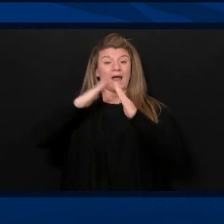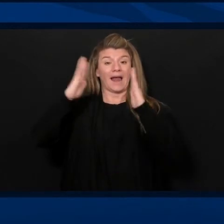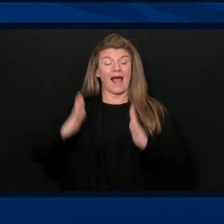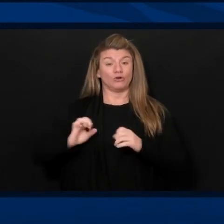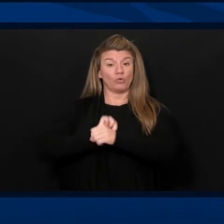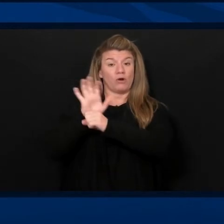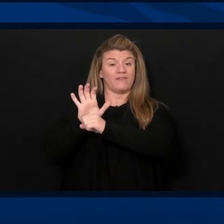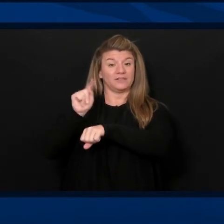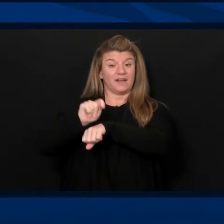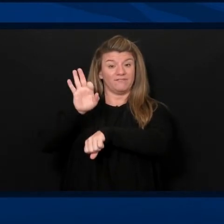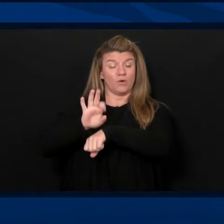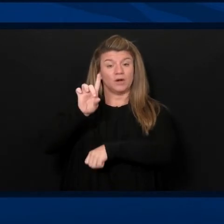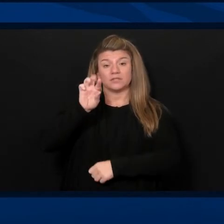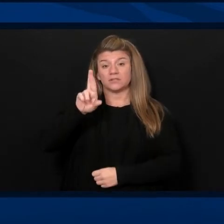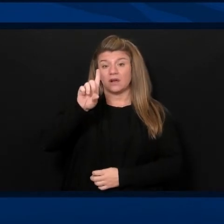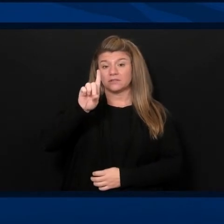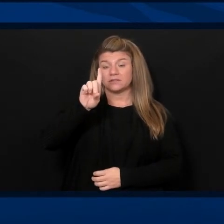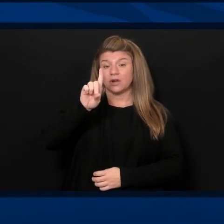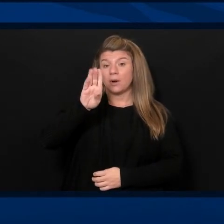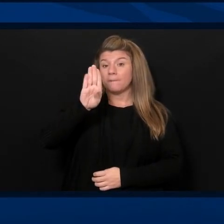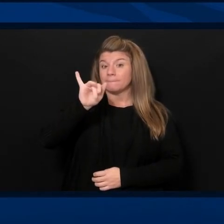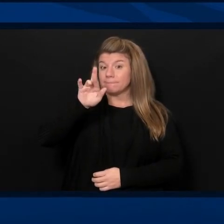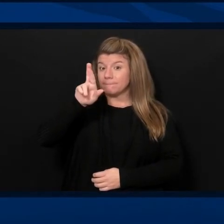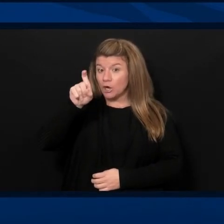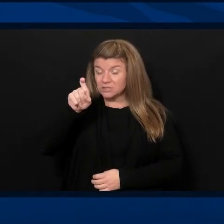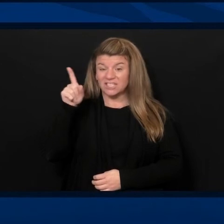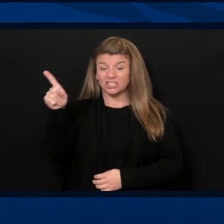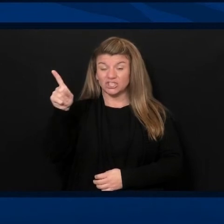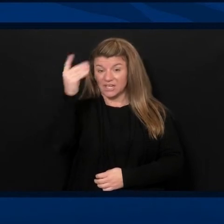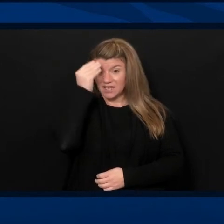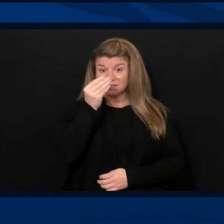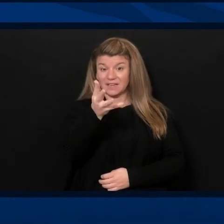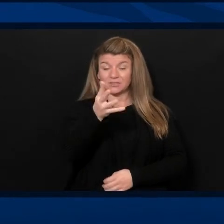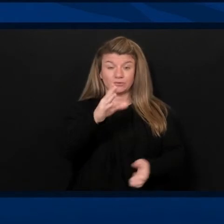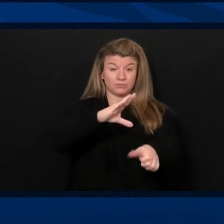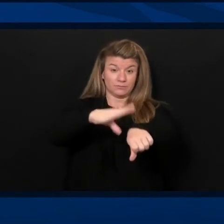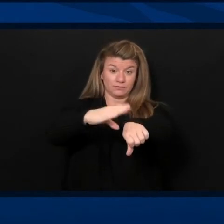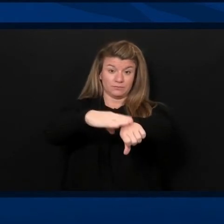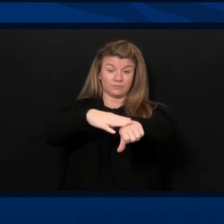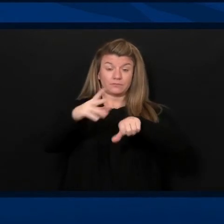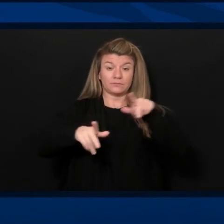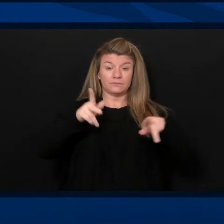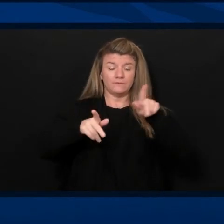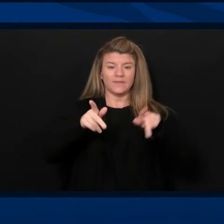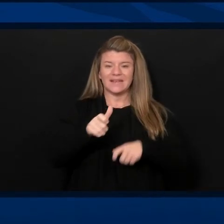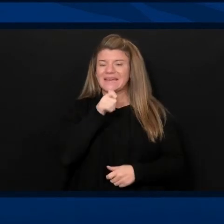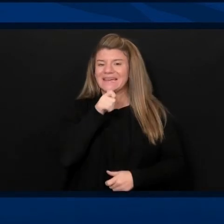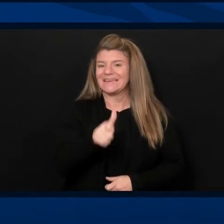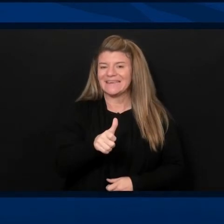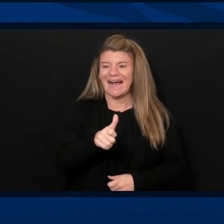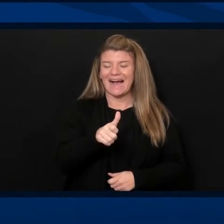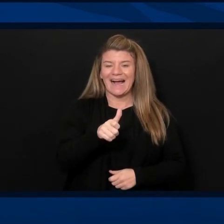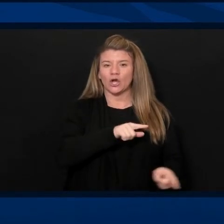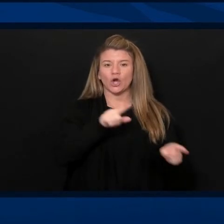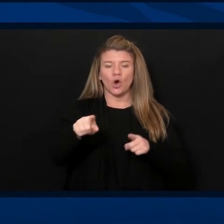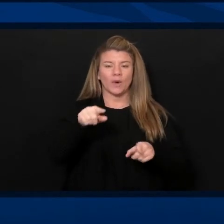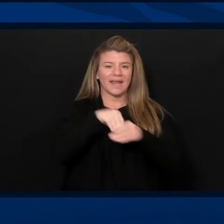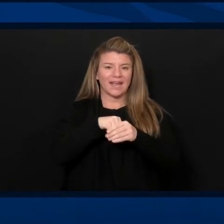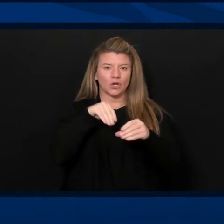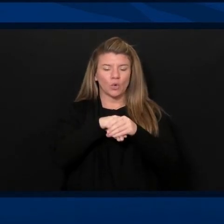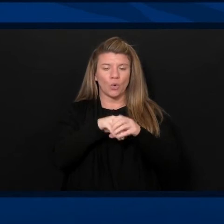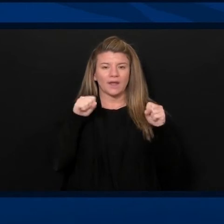over the weekend. Dr. Deborah Birx has said, warning people to not go to indoor gatherings